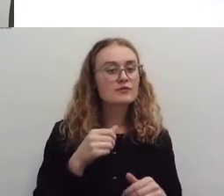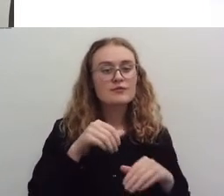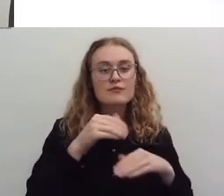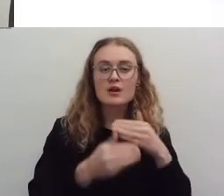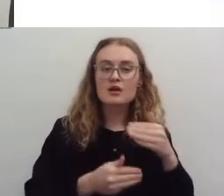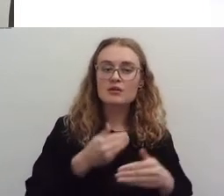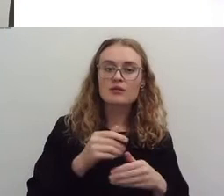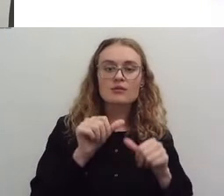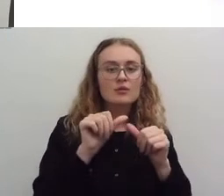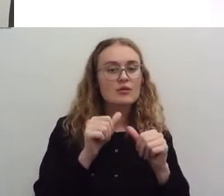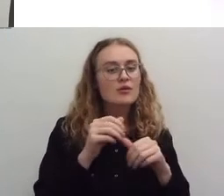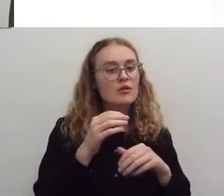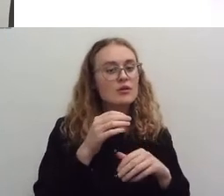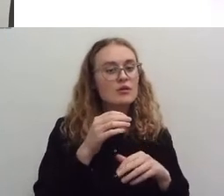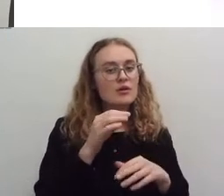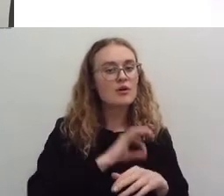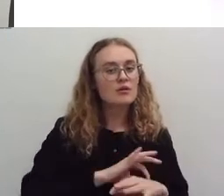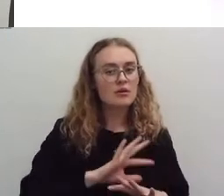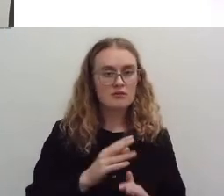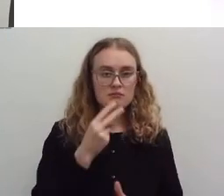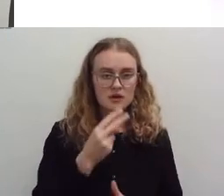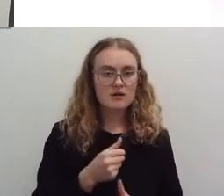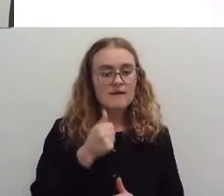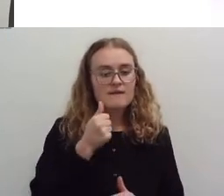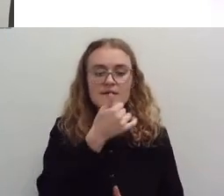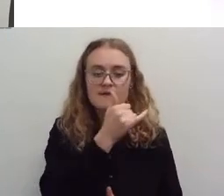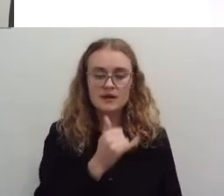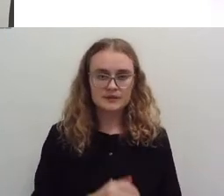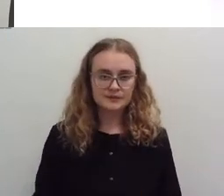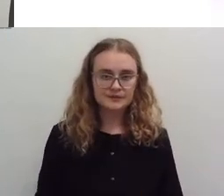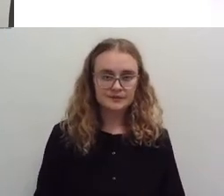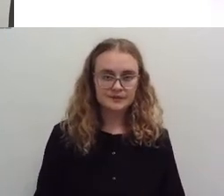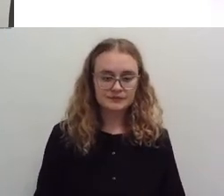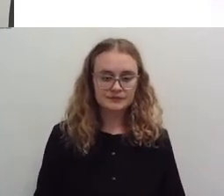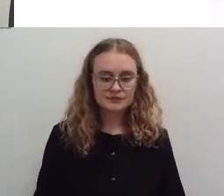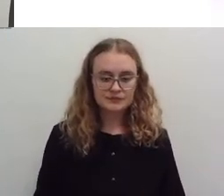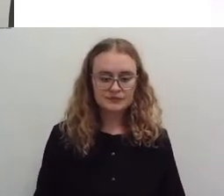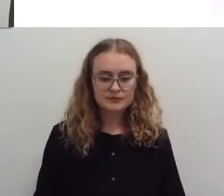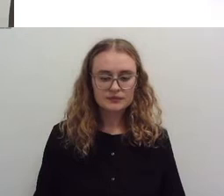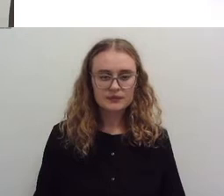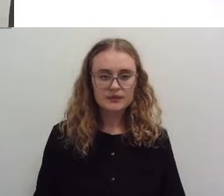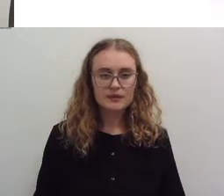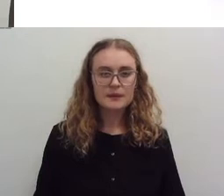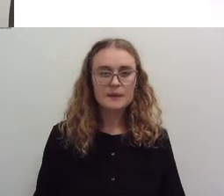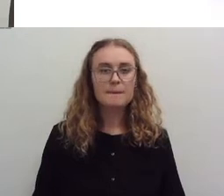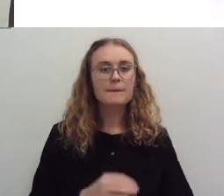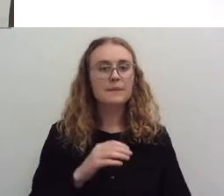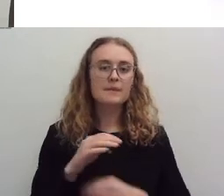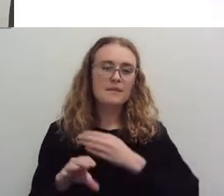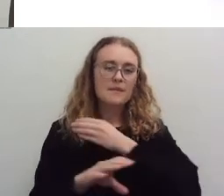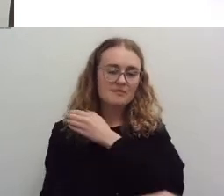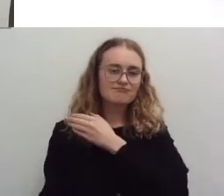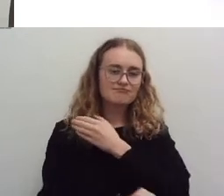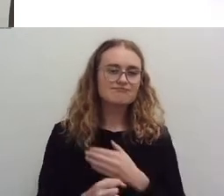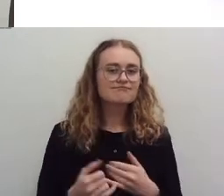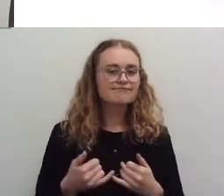in conclusion on this, in this report, a large number of the interventions and tests that are available